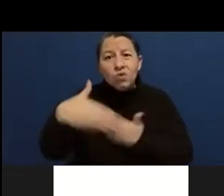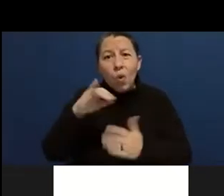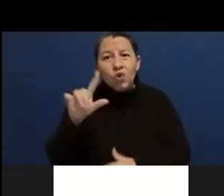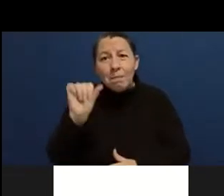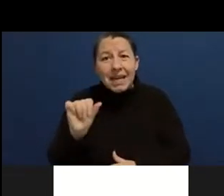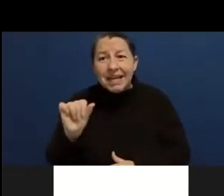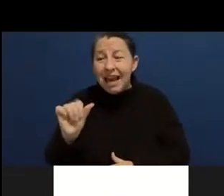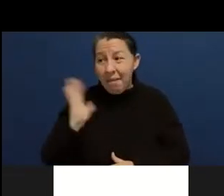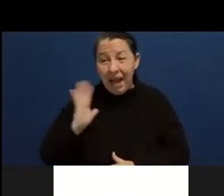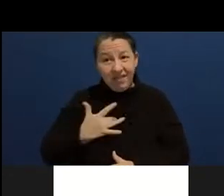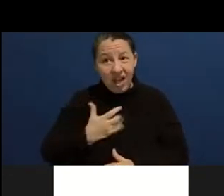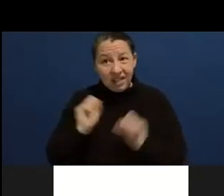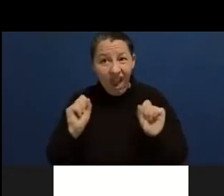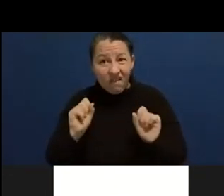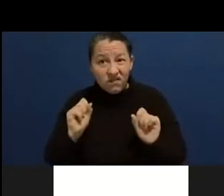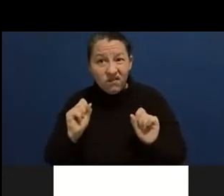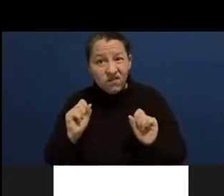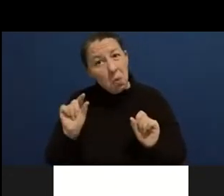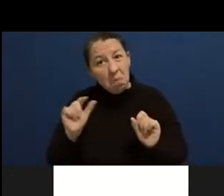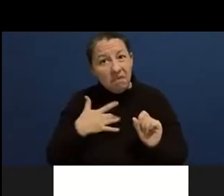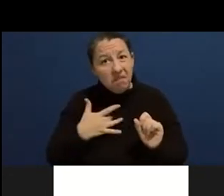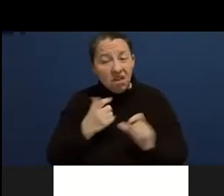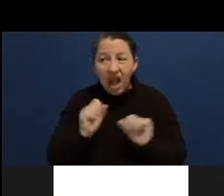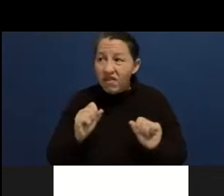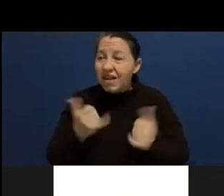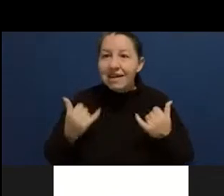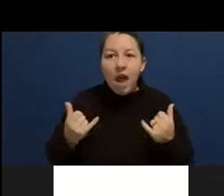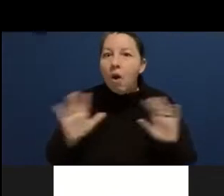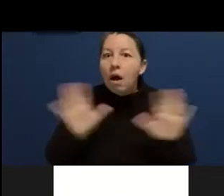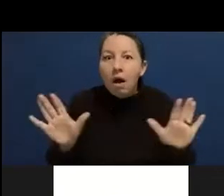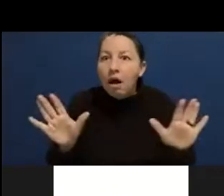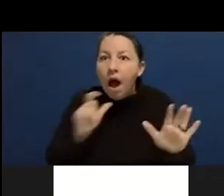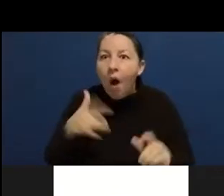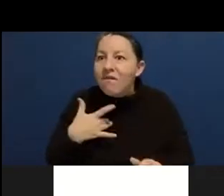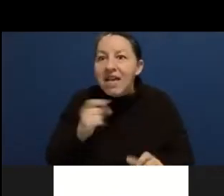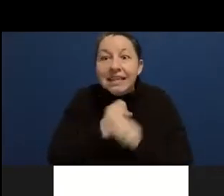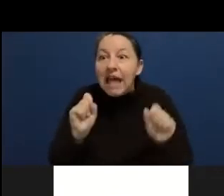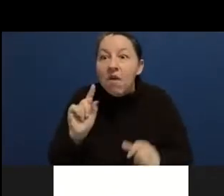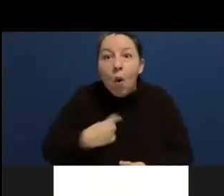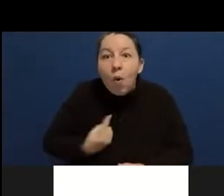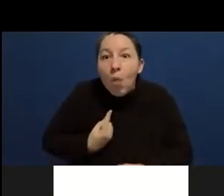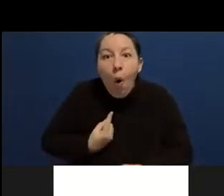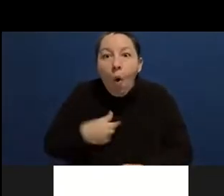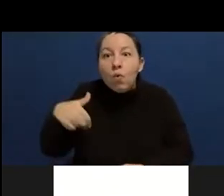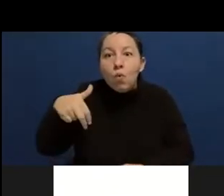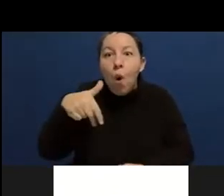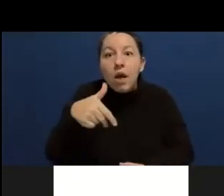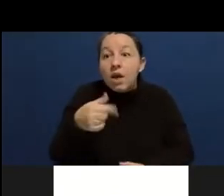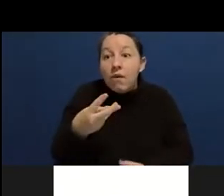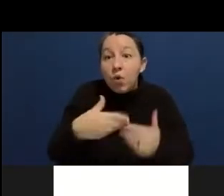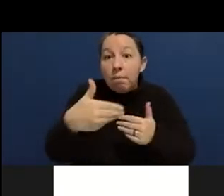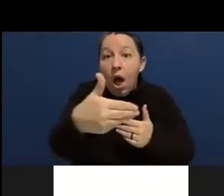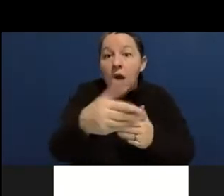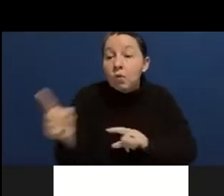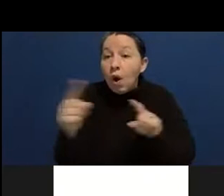safe. And nowadays, I do not feel safe walking by myself, even a few blocks when I go to Anchorage